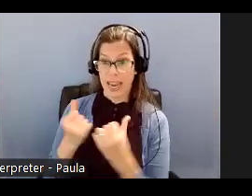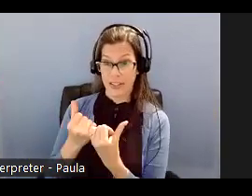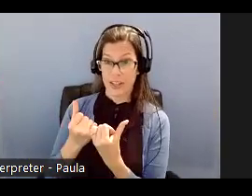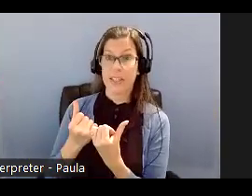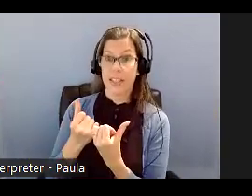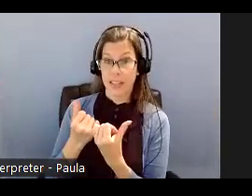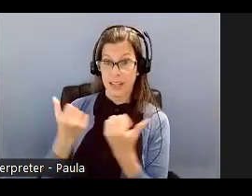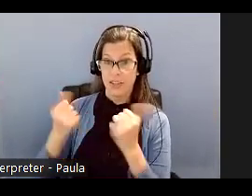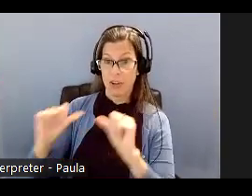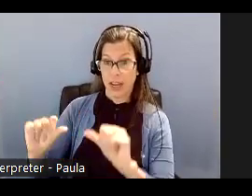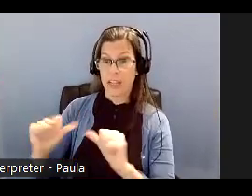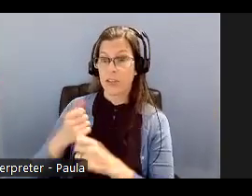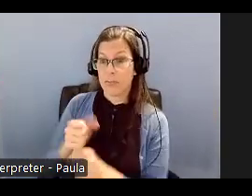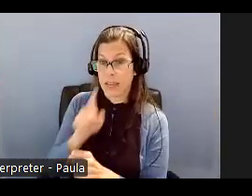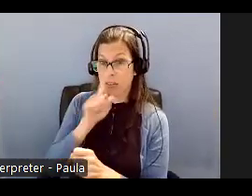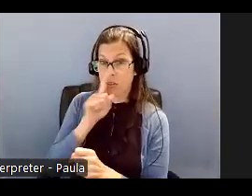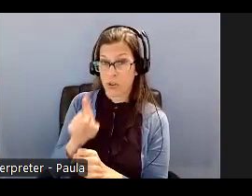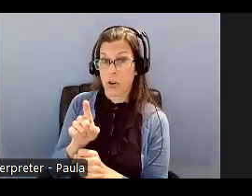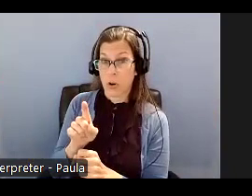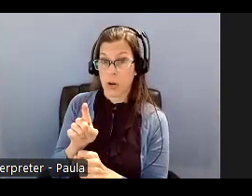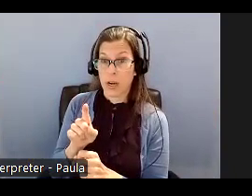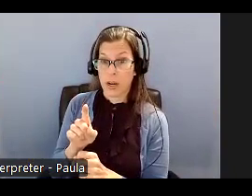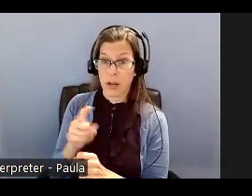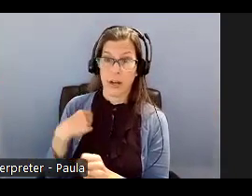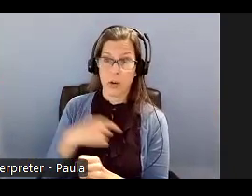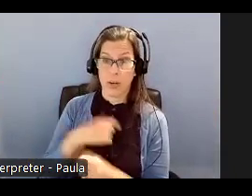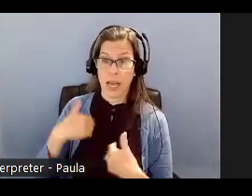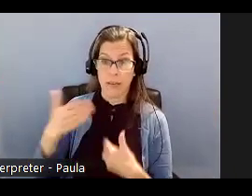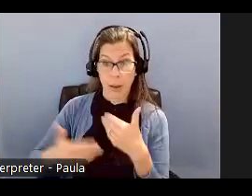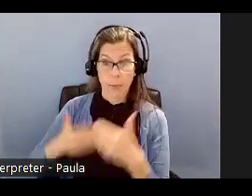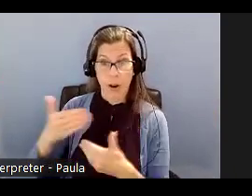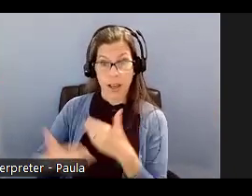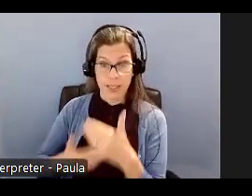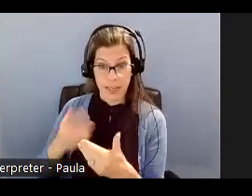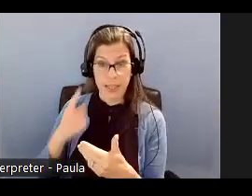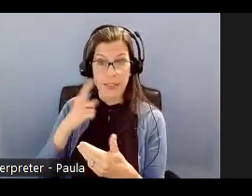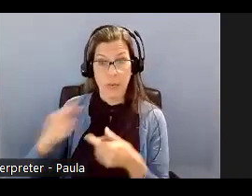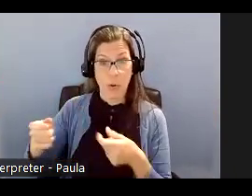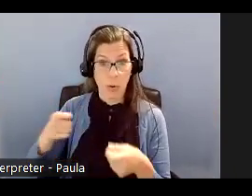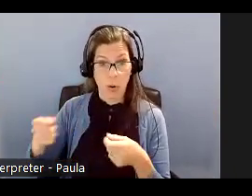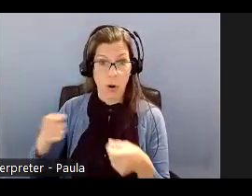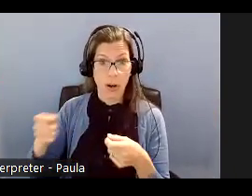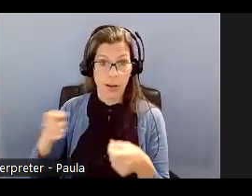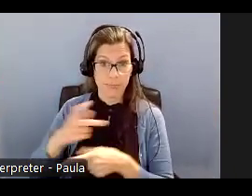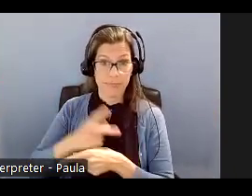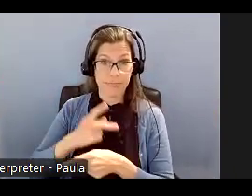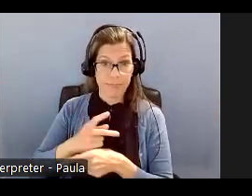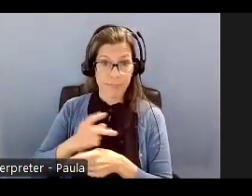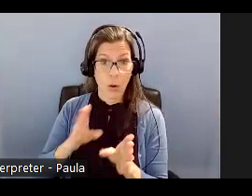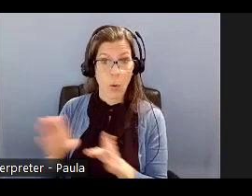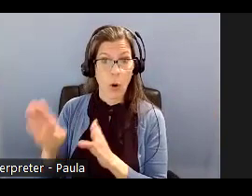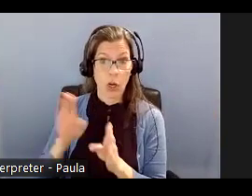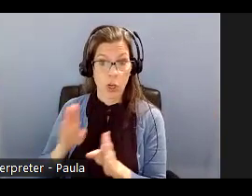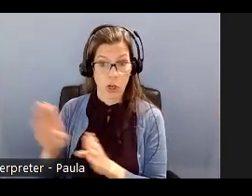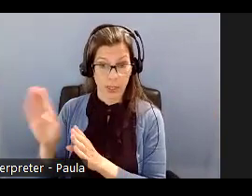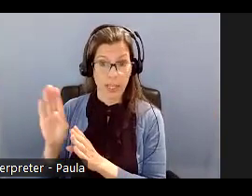working to ensure we have a process to manage an orderly enrollment for implementation